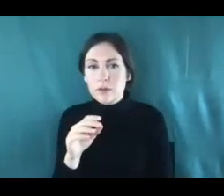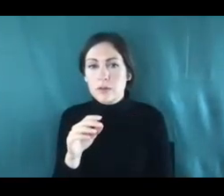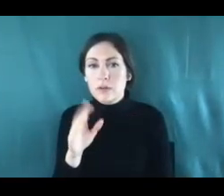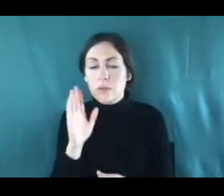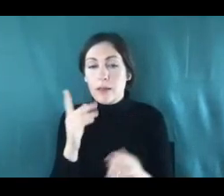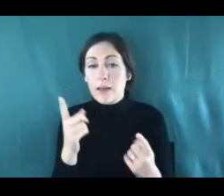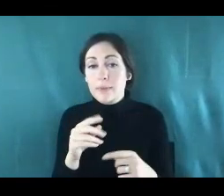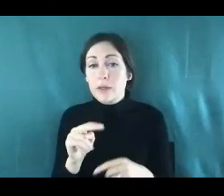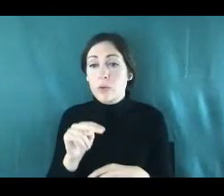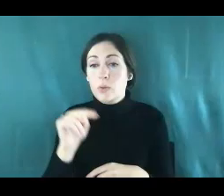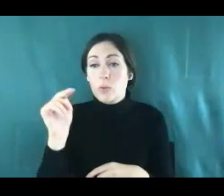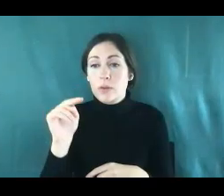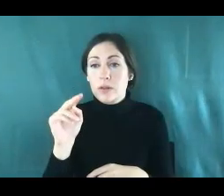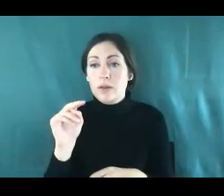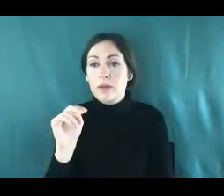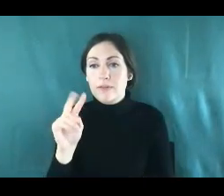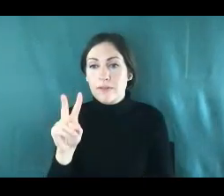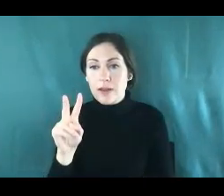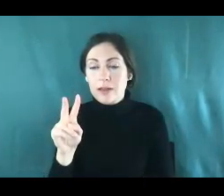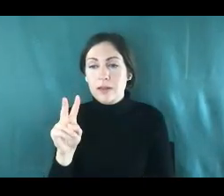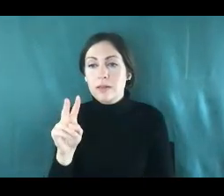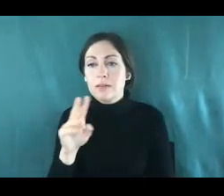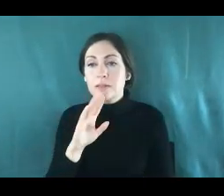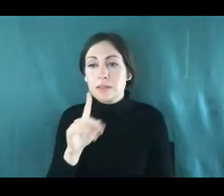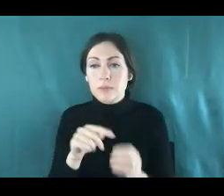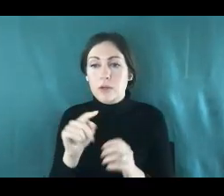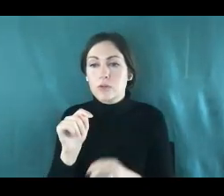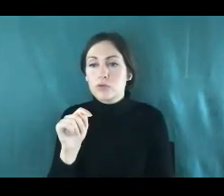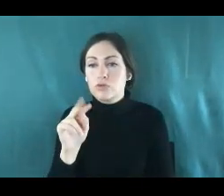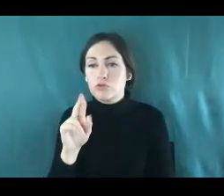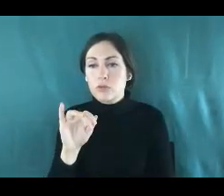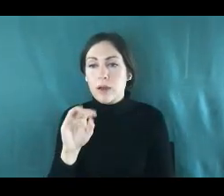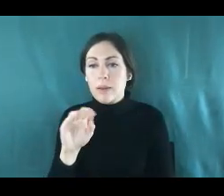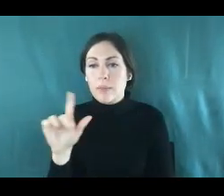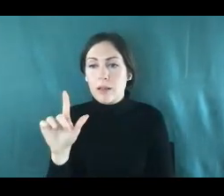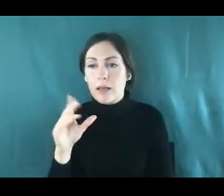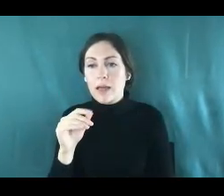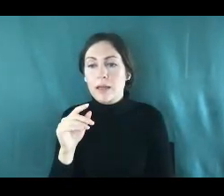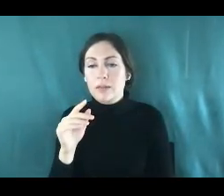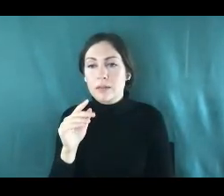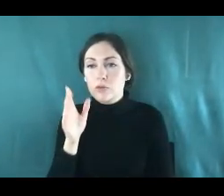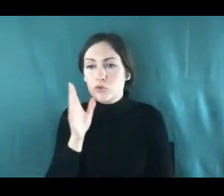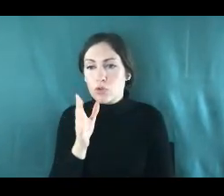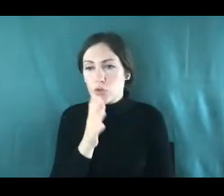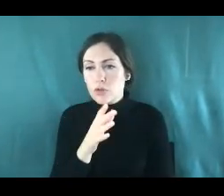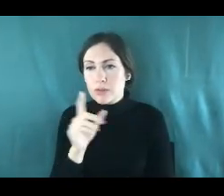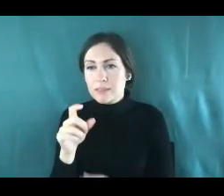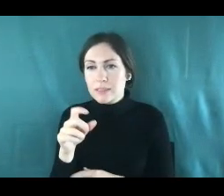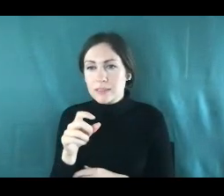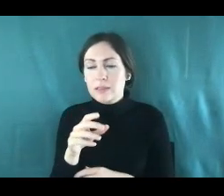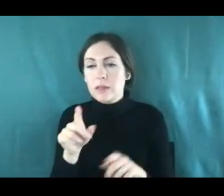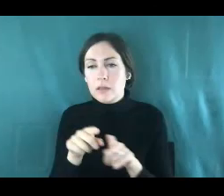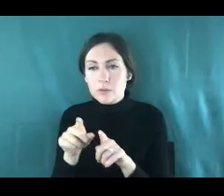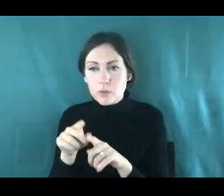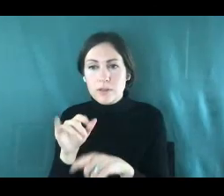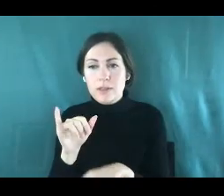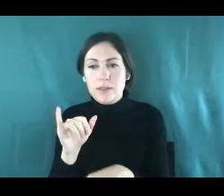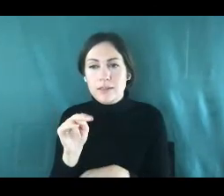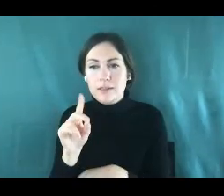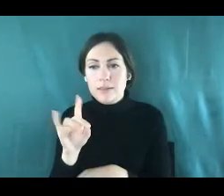Nevada, which touches on, tribal and rural needs, as well as the Indian Education Committee on tribal